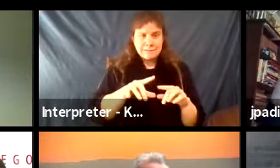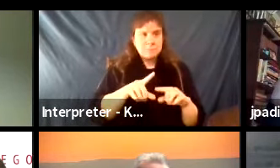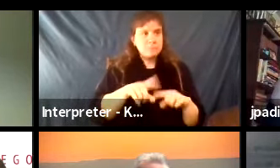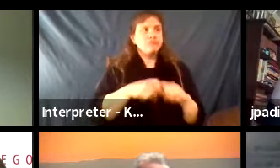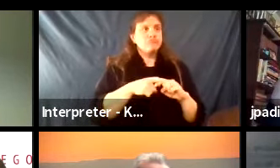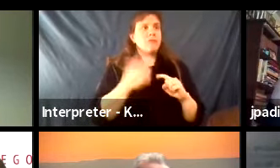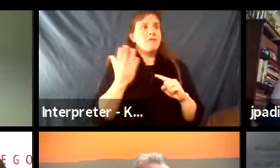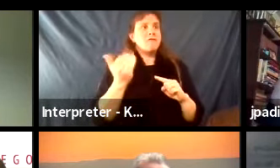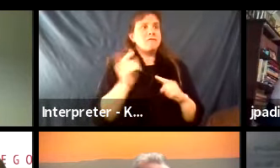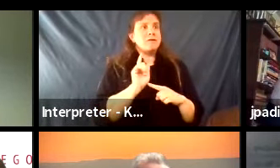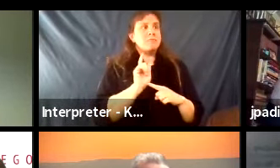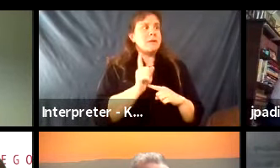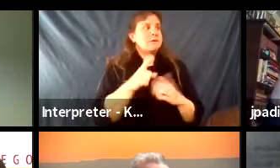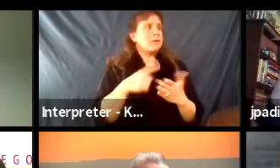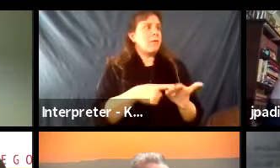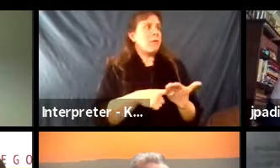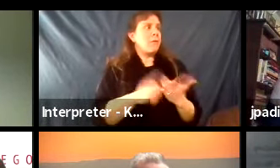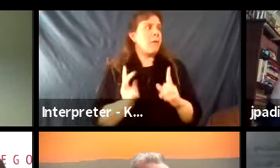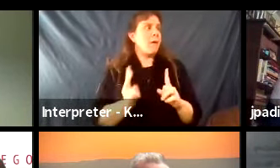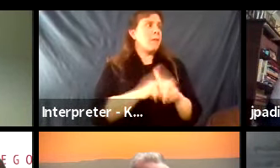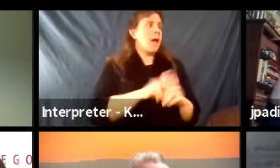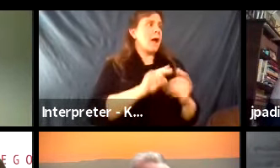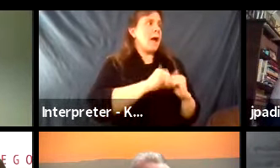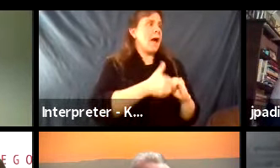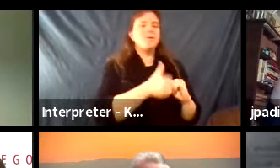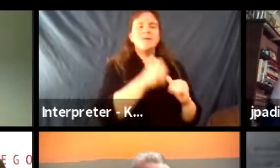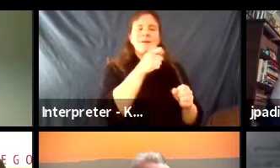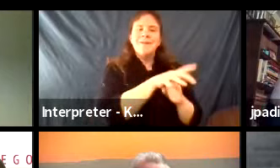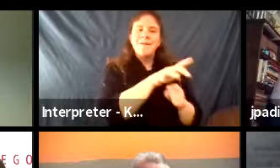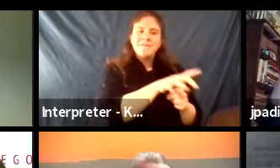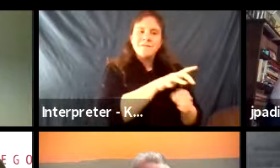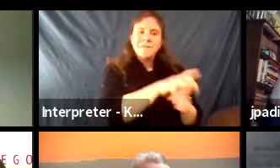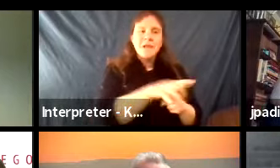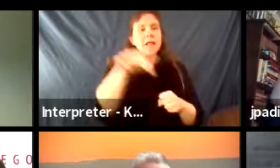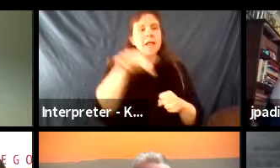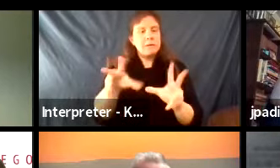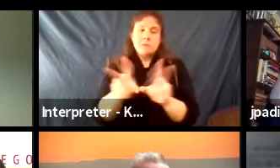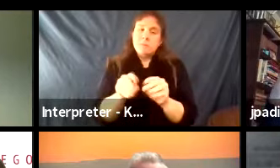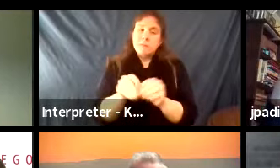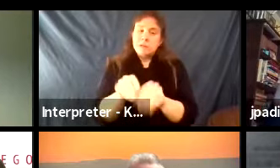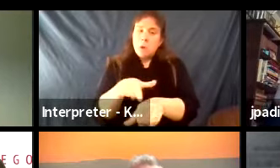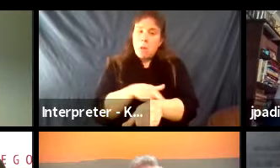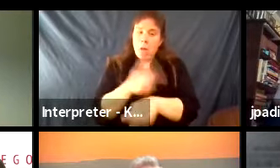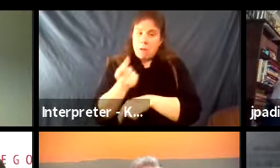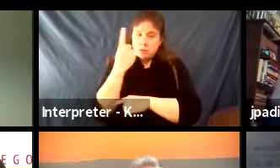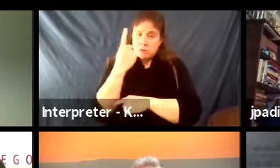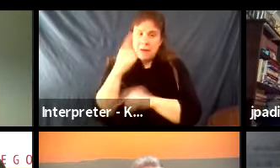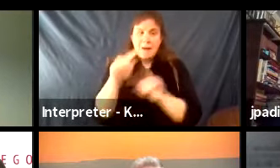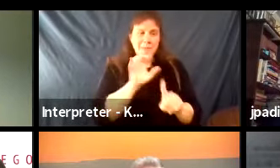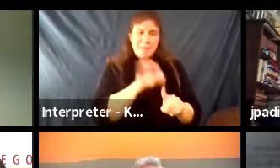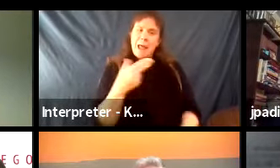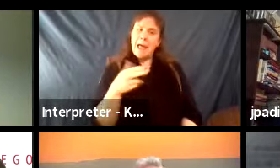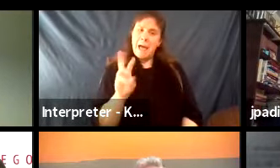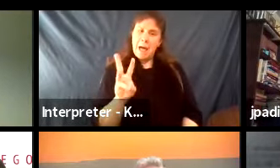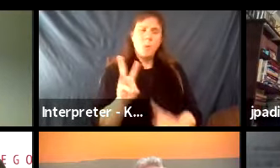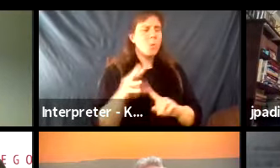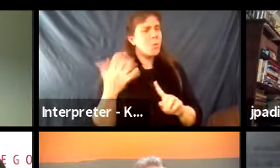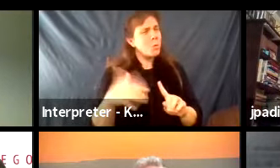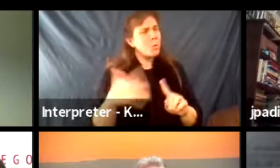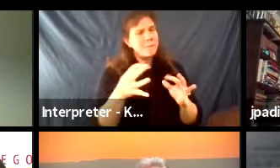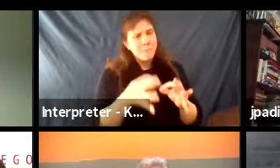these meetings are long, maybe we need extra breaks, I don't know. But I think the how is really important. And these are